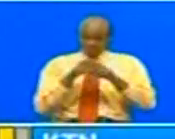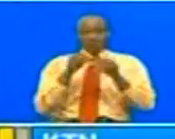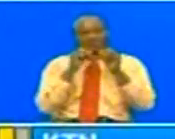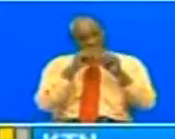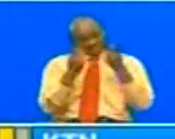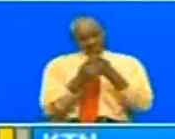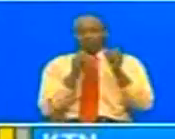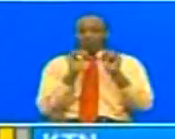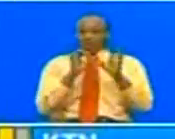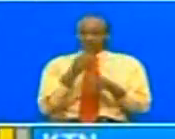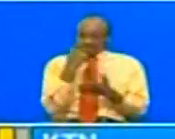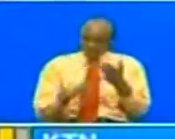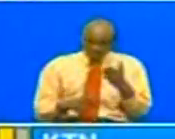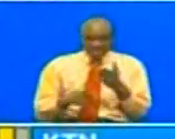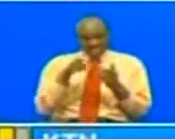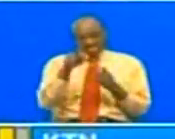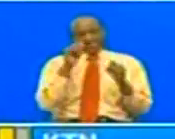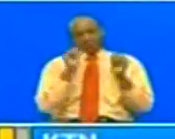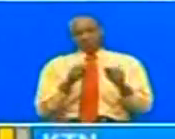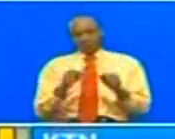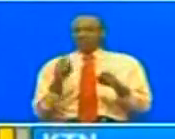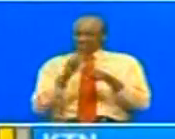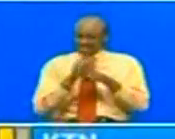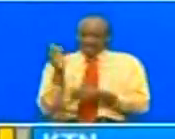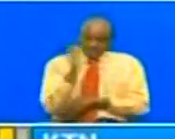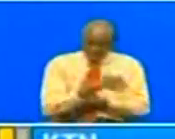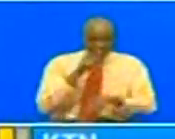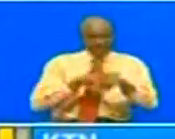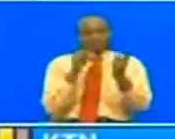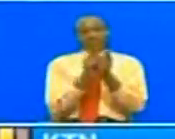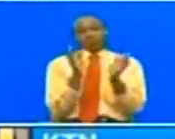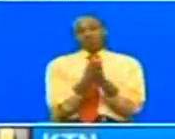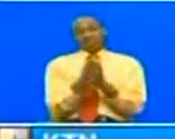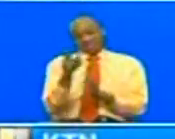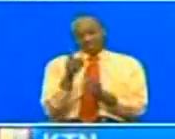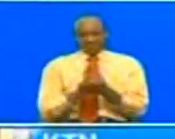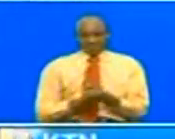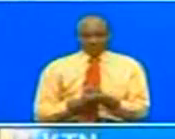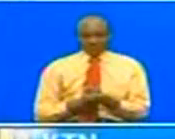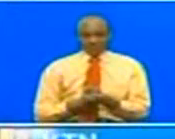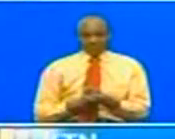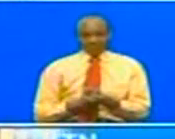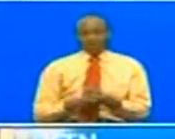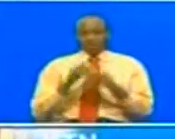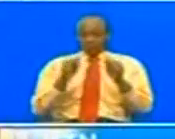also seeking to have players that are on club duties back in training before the crucial encounter. That's the aim. That's what we've got